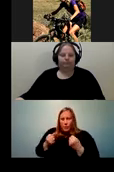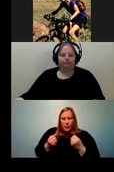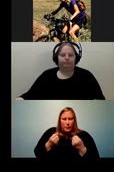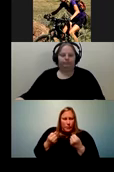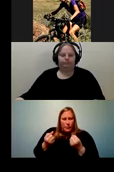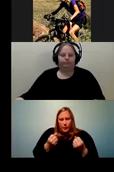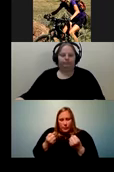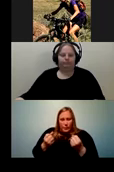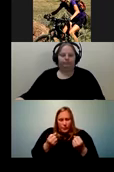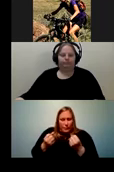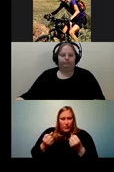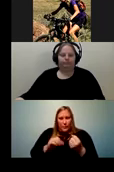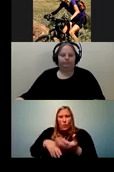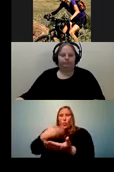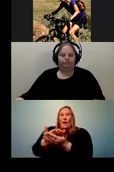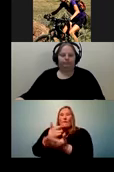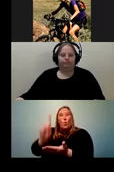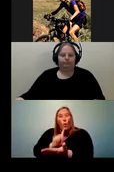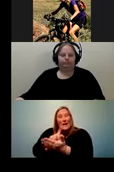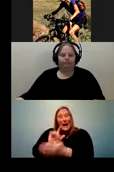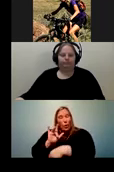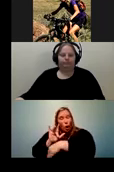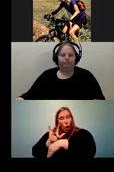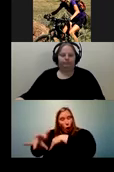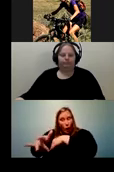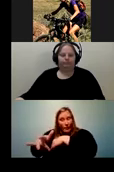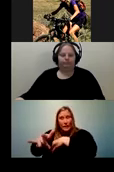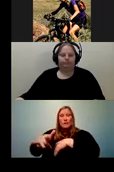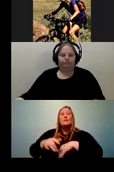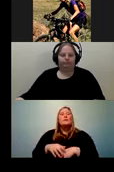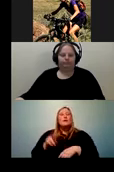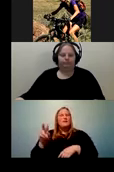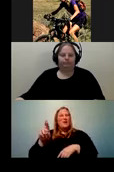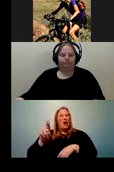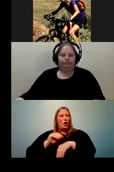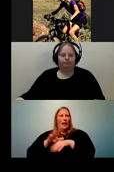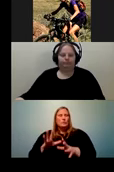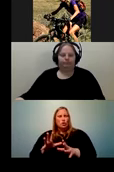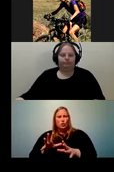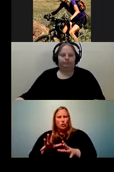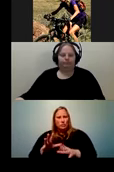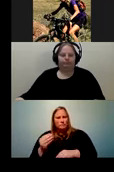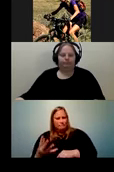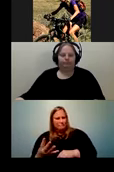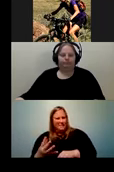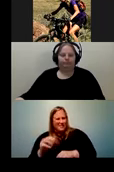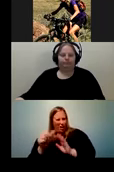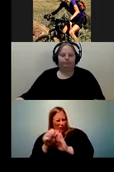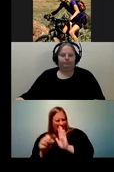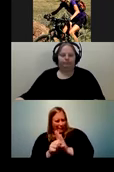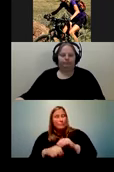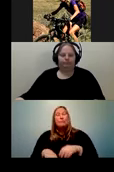to his appointment an hour early, and the VR counselor comes out, and this is in another state, by the way. And the VR counselor comes out and